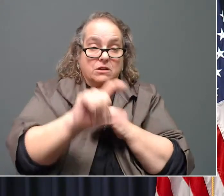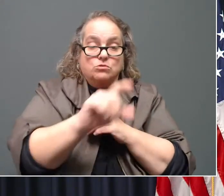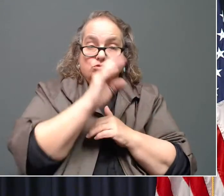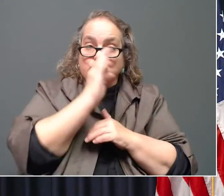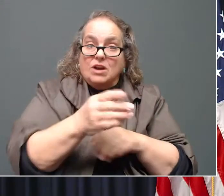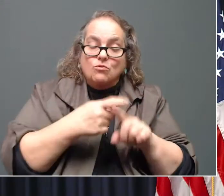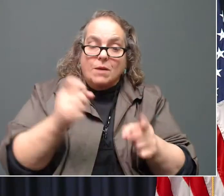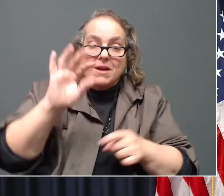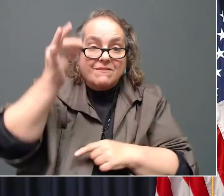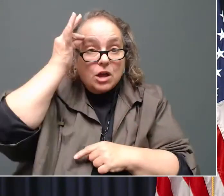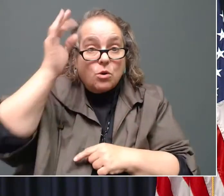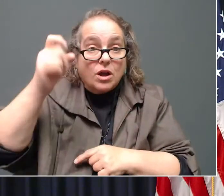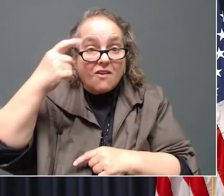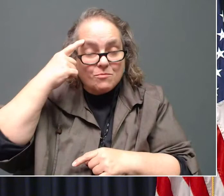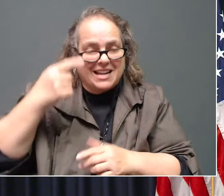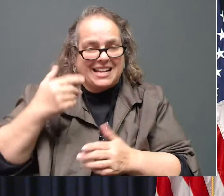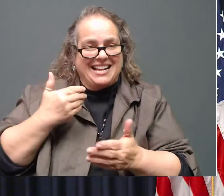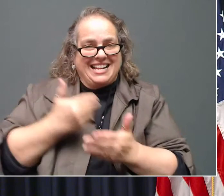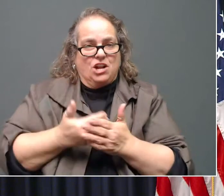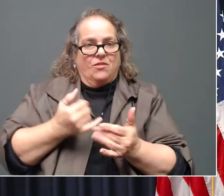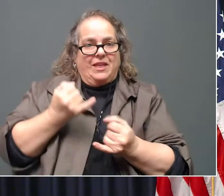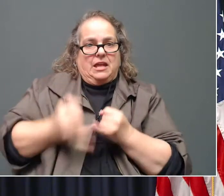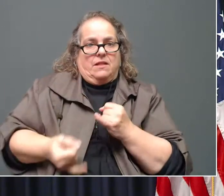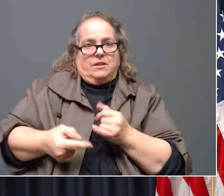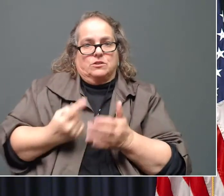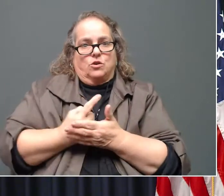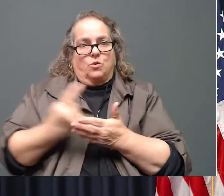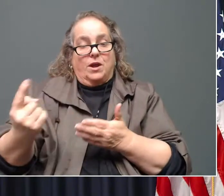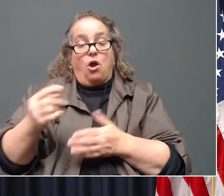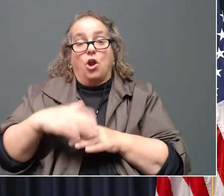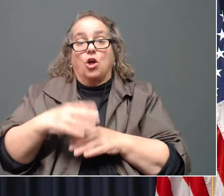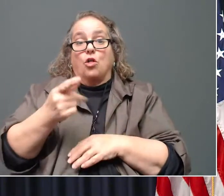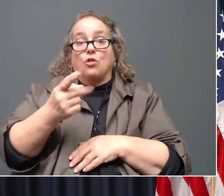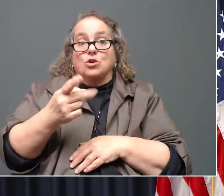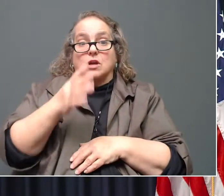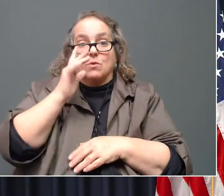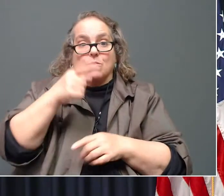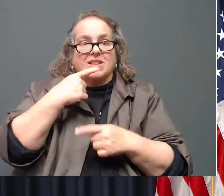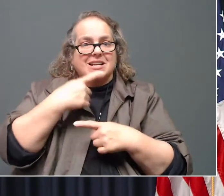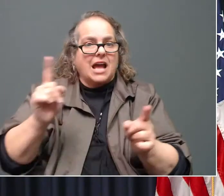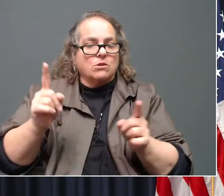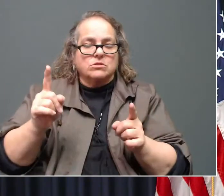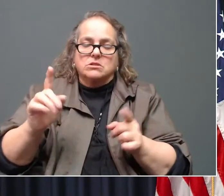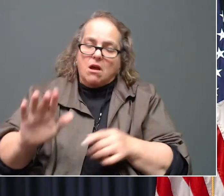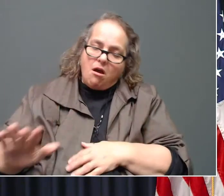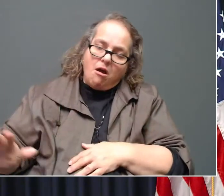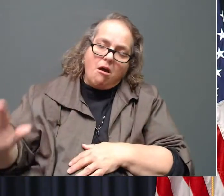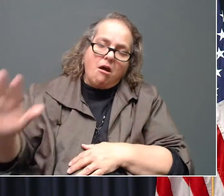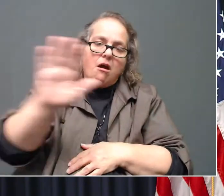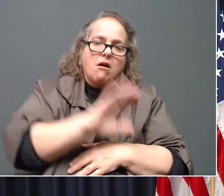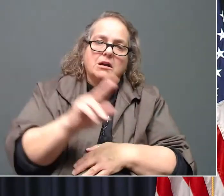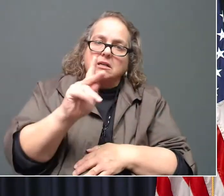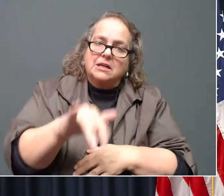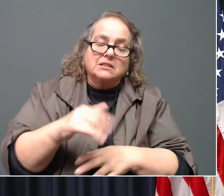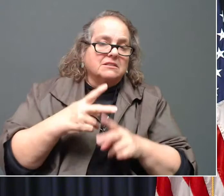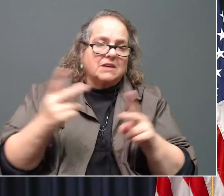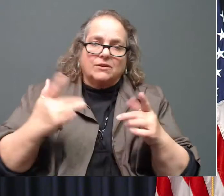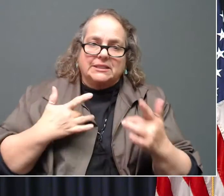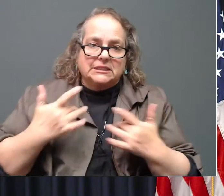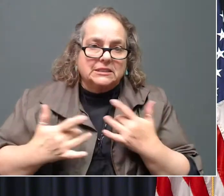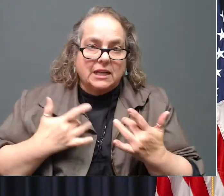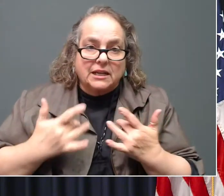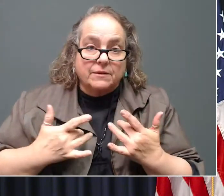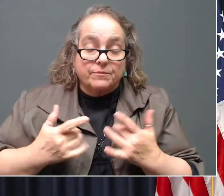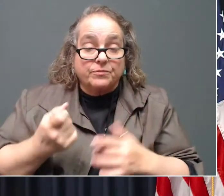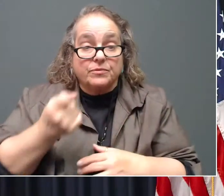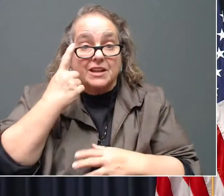near the end of the week. On Thursday, we'll announce where all those sites are. They're all across Kentucky, and it's really exciting. Understand there's very